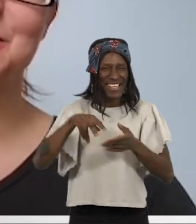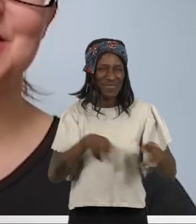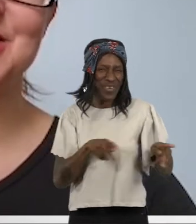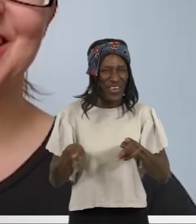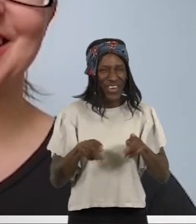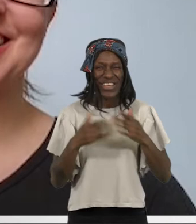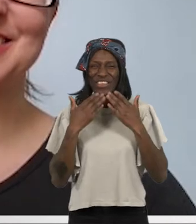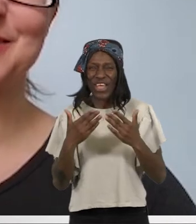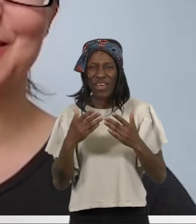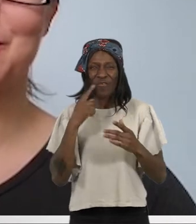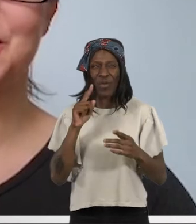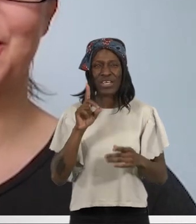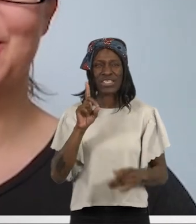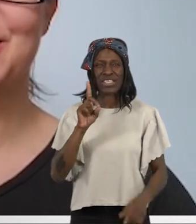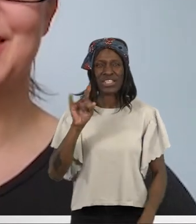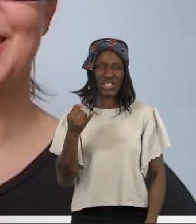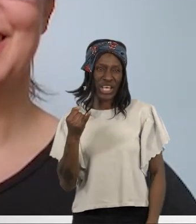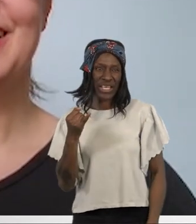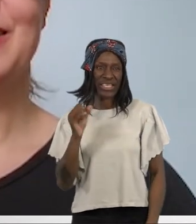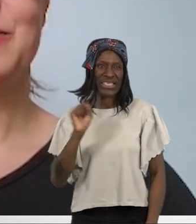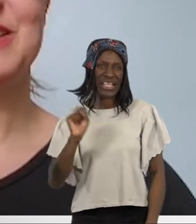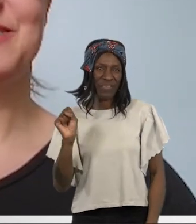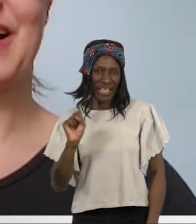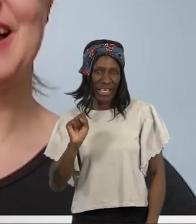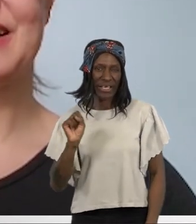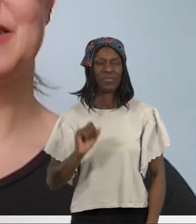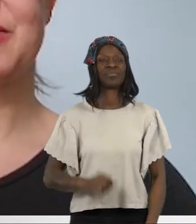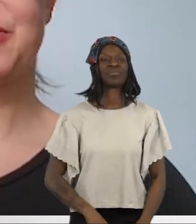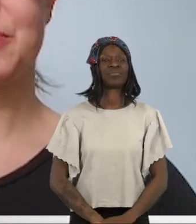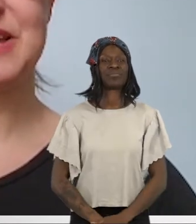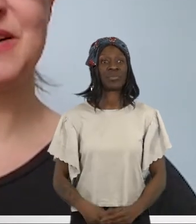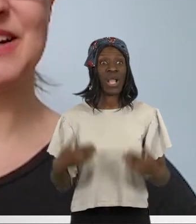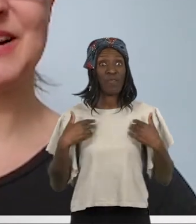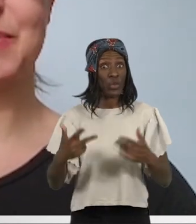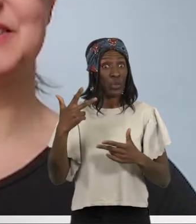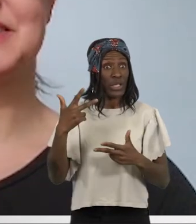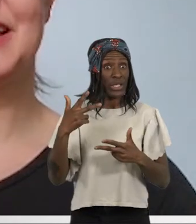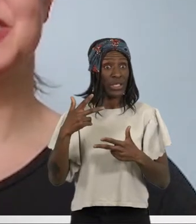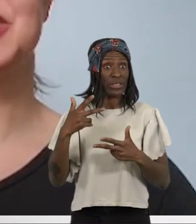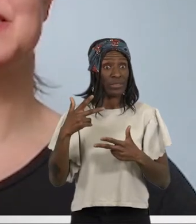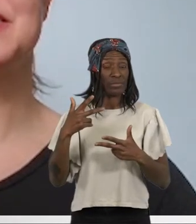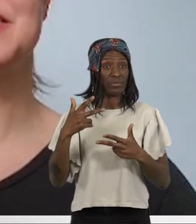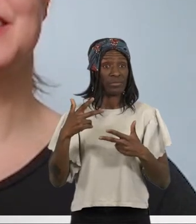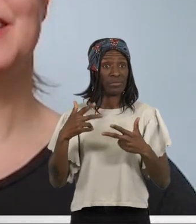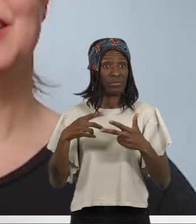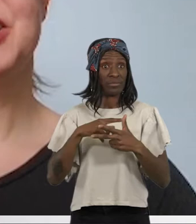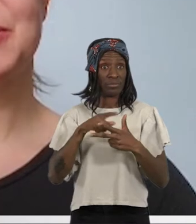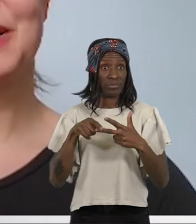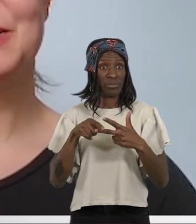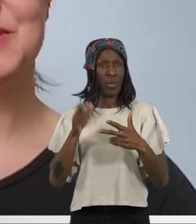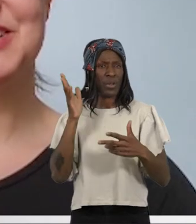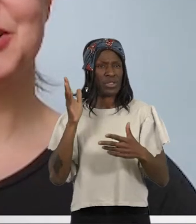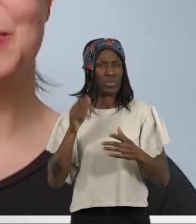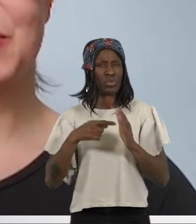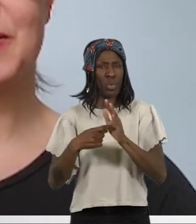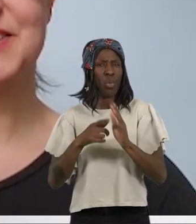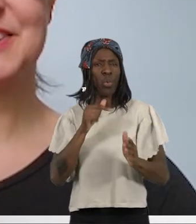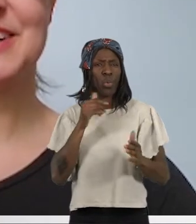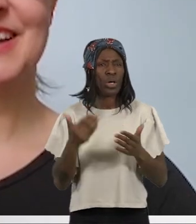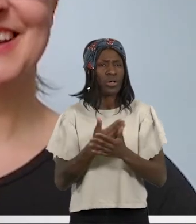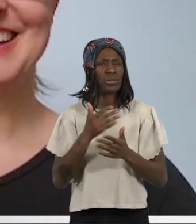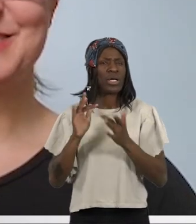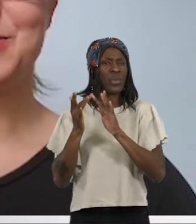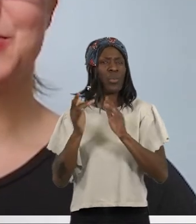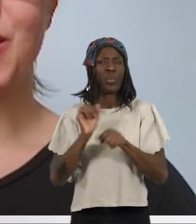thanks to DJ Sylvain Bouchard. We've had 3 online presentations showing new digital